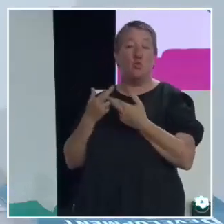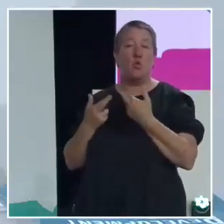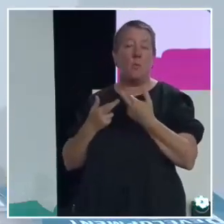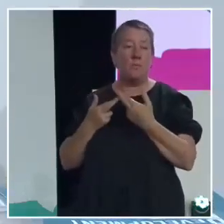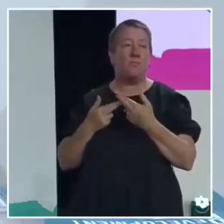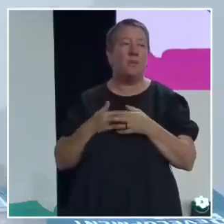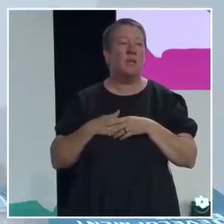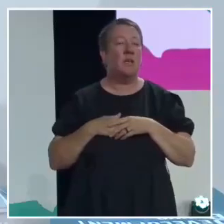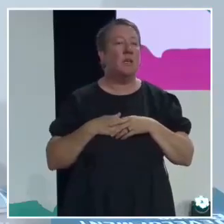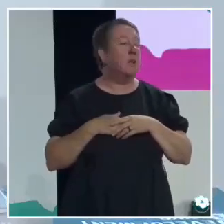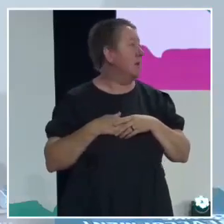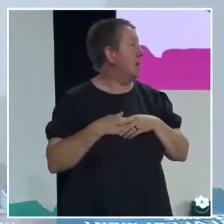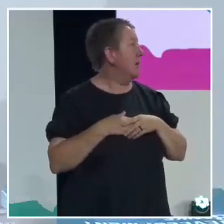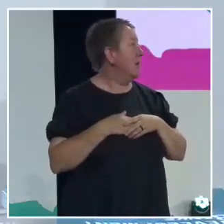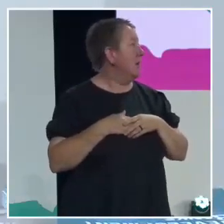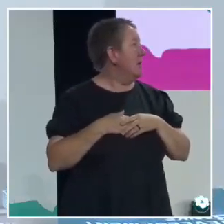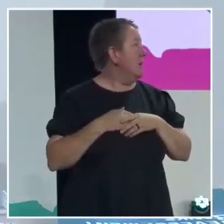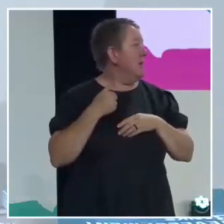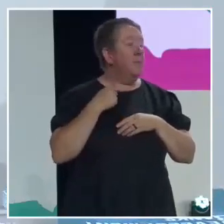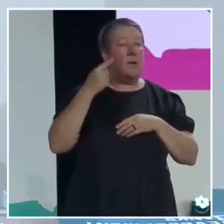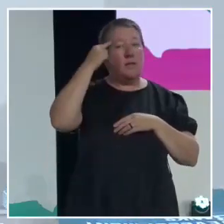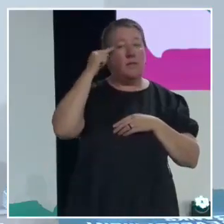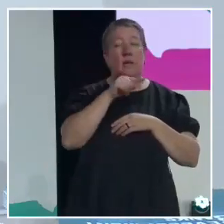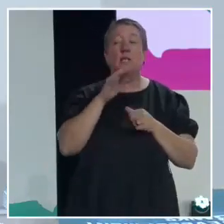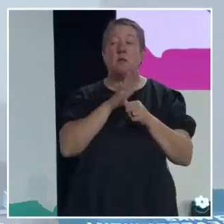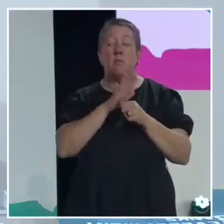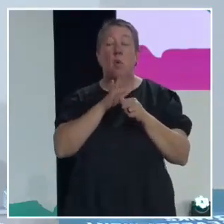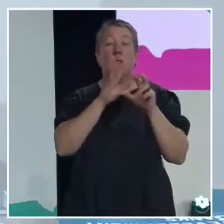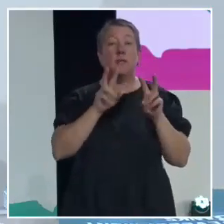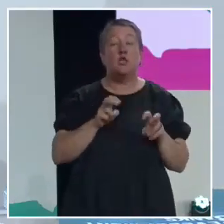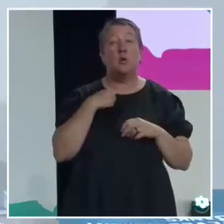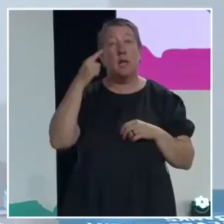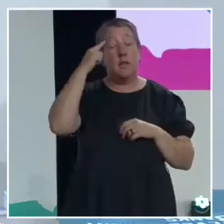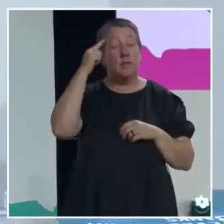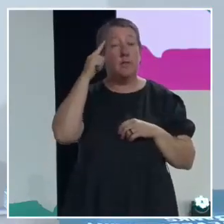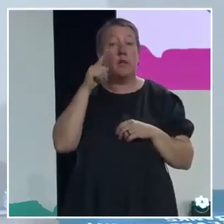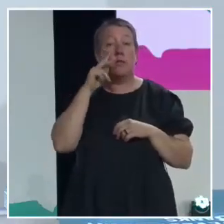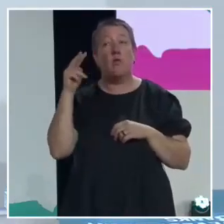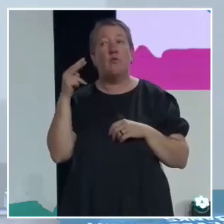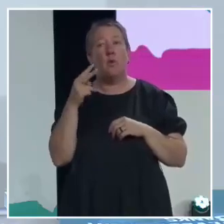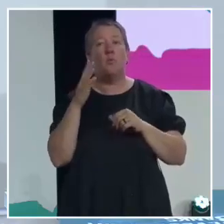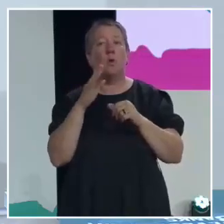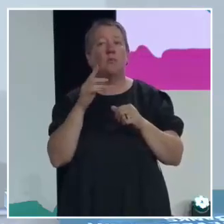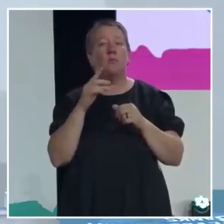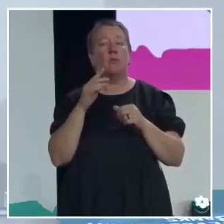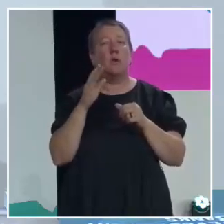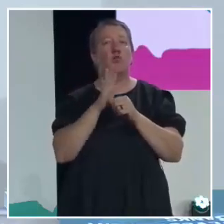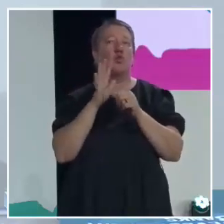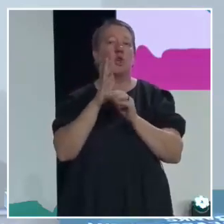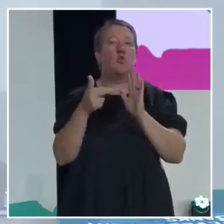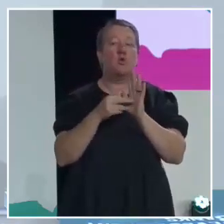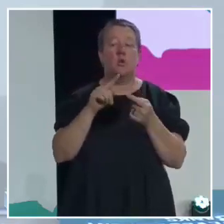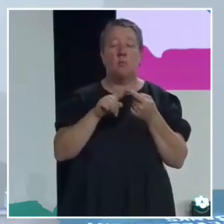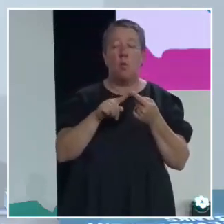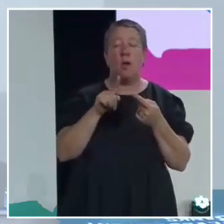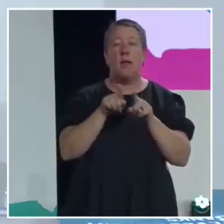panel started. I think this is an important and urgent issue, and I think there are a few critical roles. Number one is, as countries and